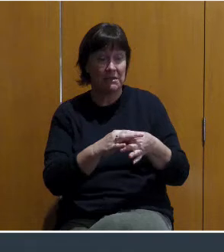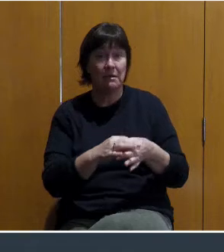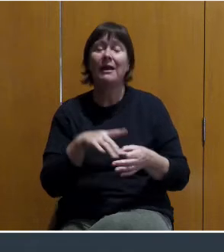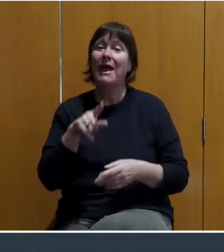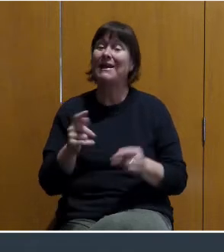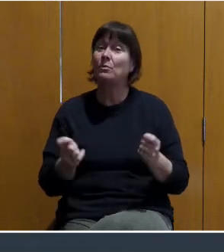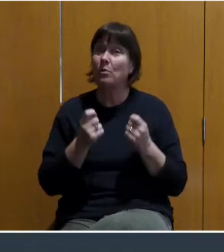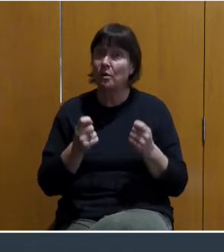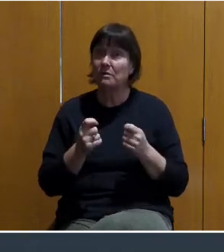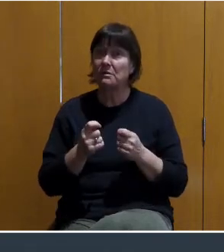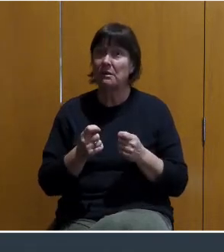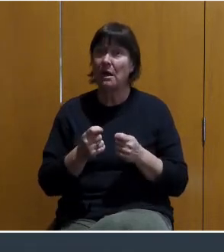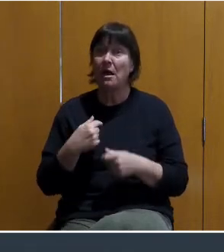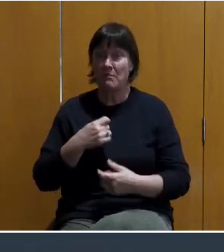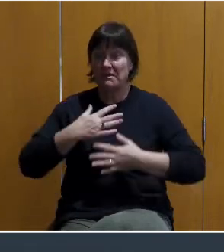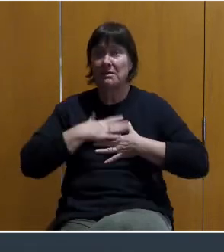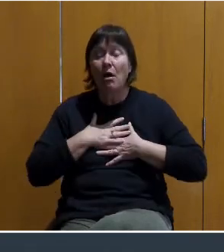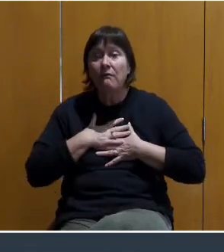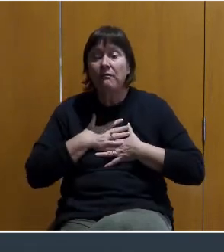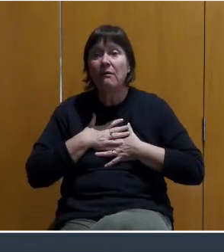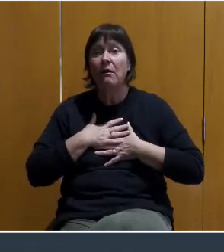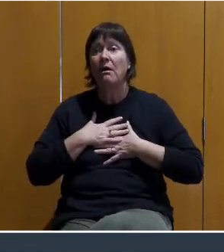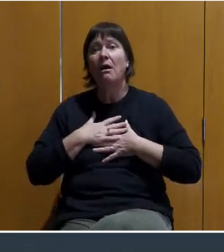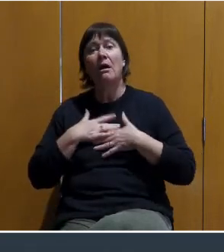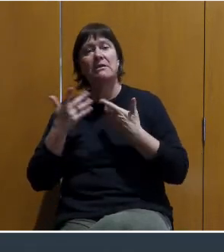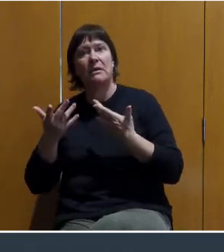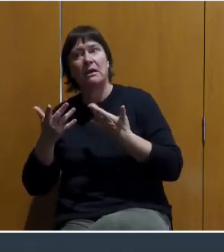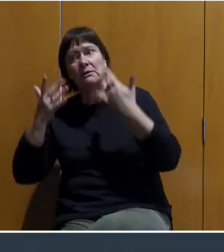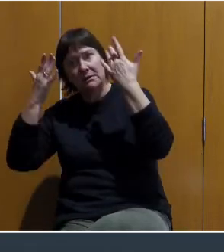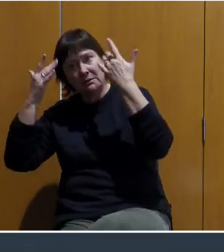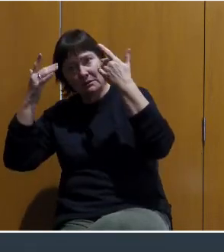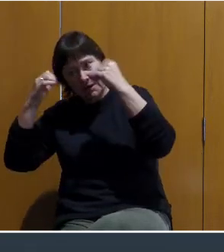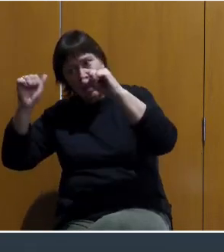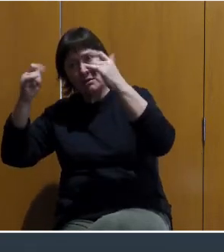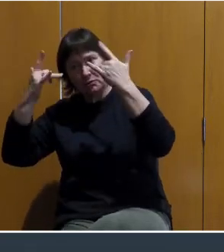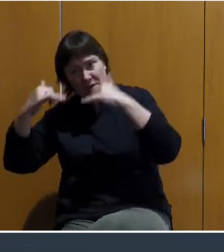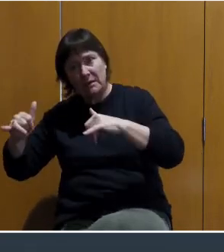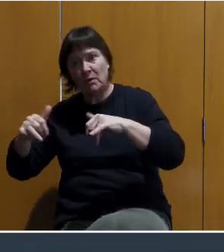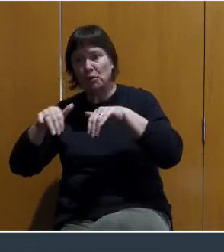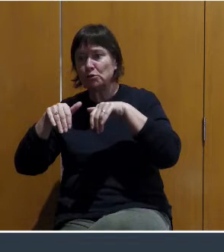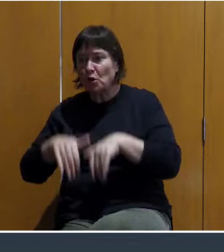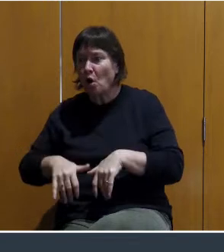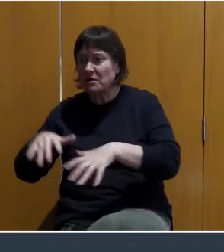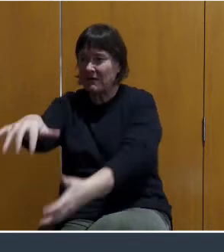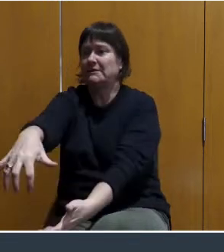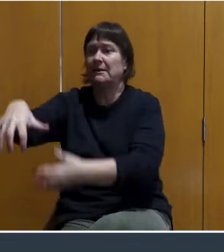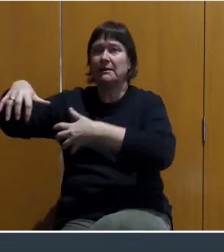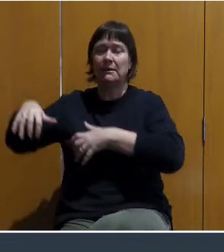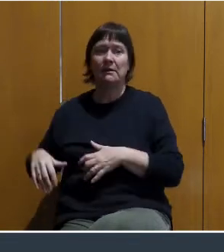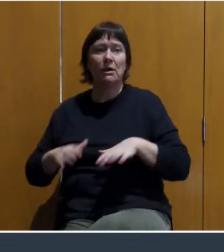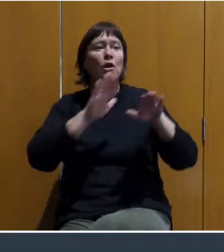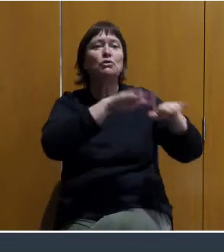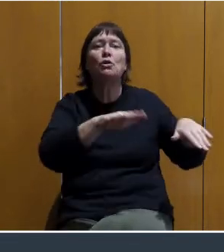separate livestock. I've had public walkways through the middle of parks where we've had killings before, we've had children